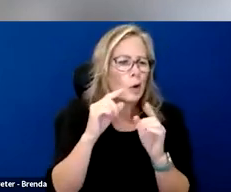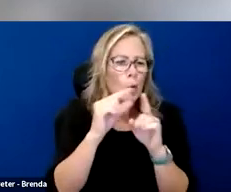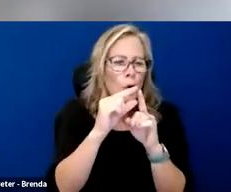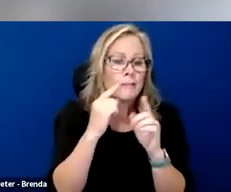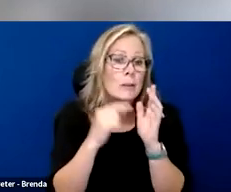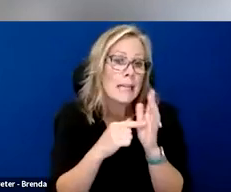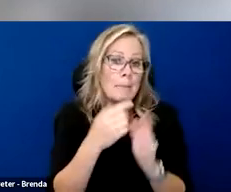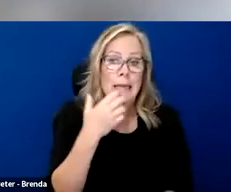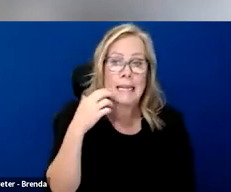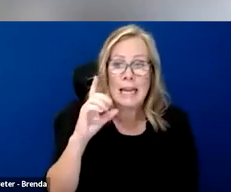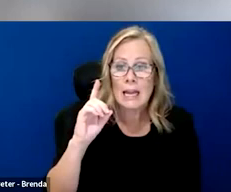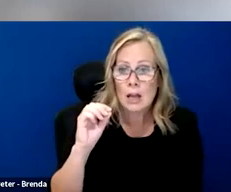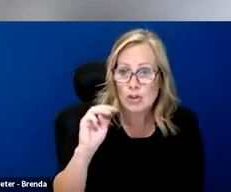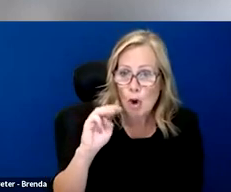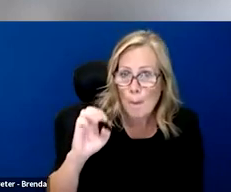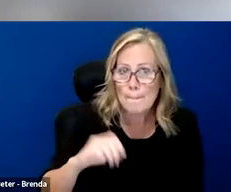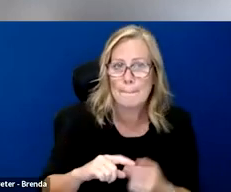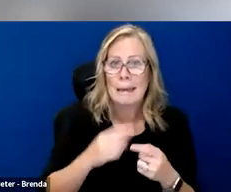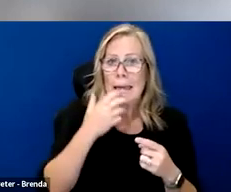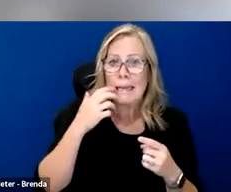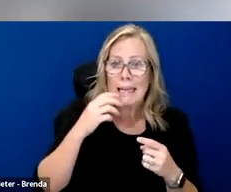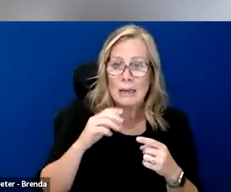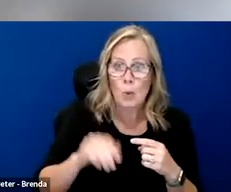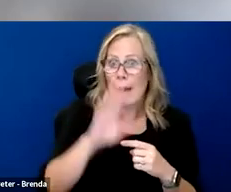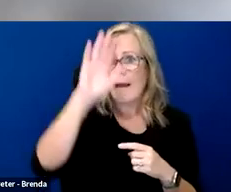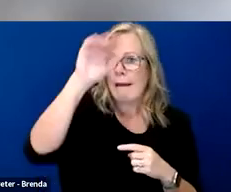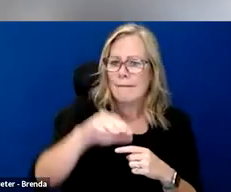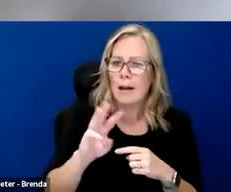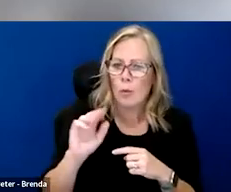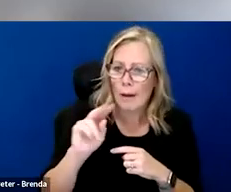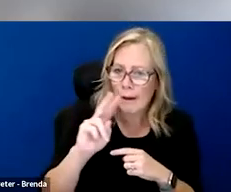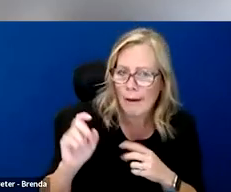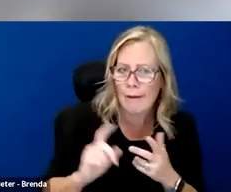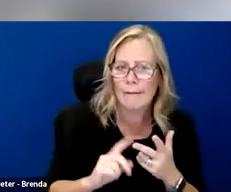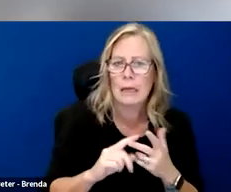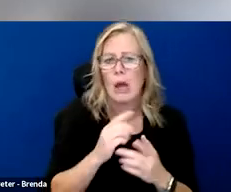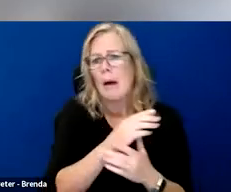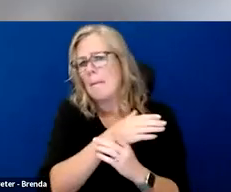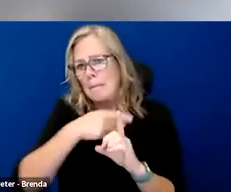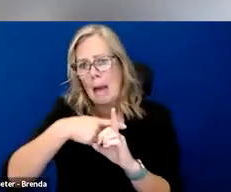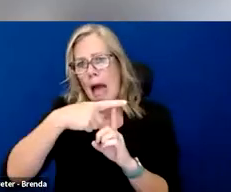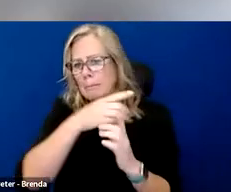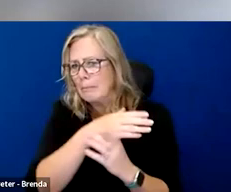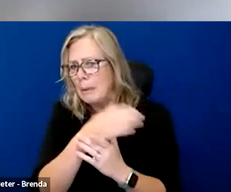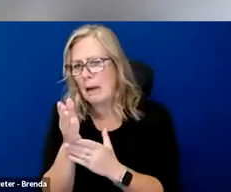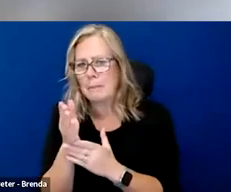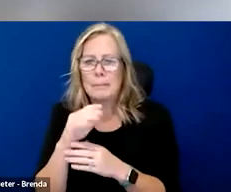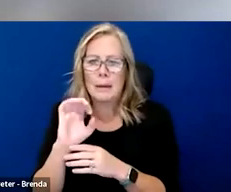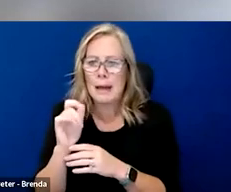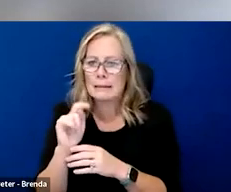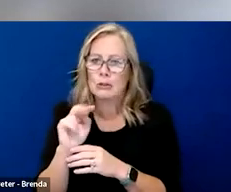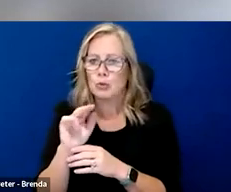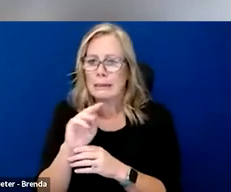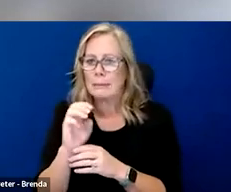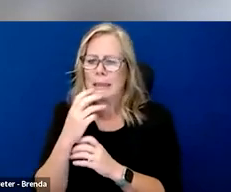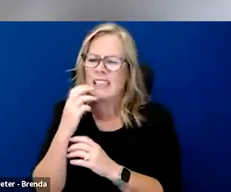dome or heat wave and extreme heat. What do we need to know about extreme heat, or what